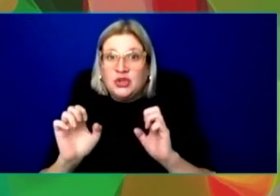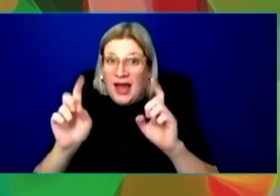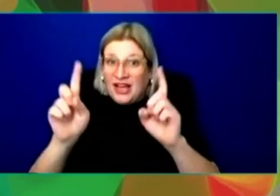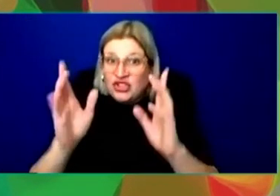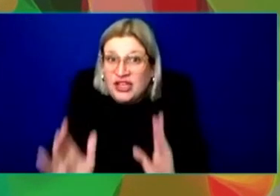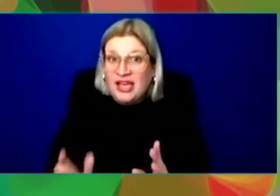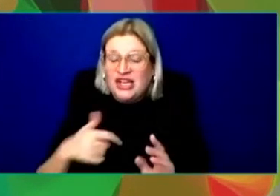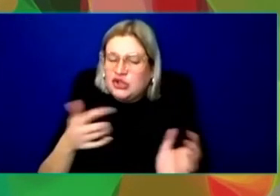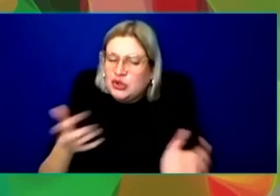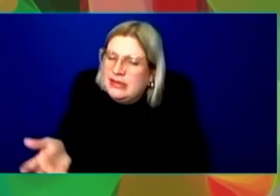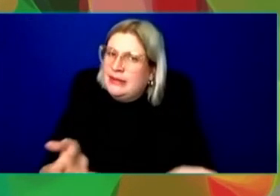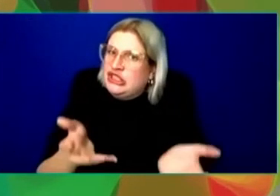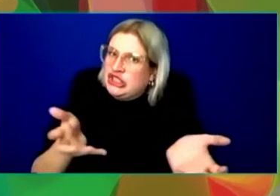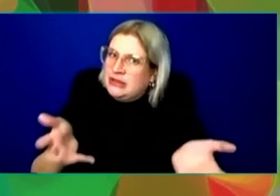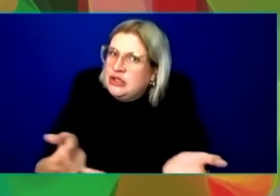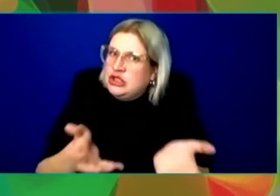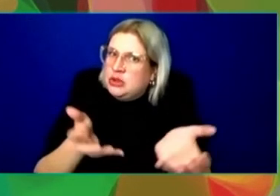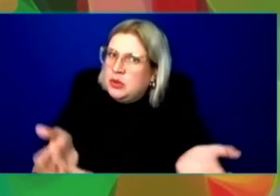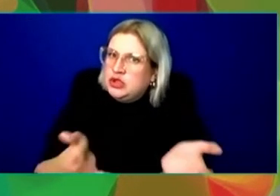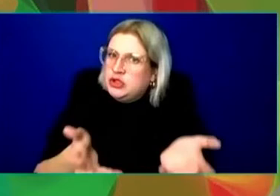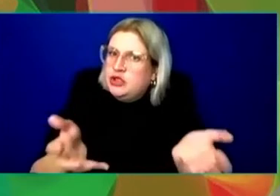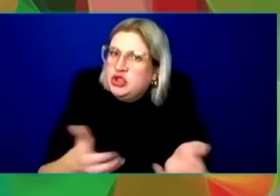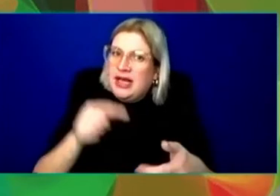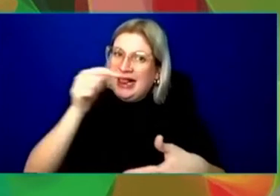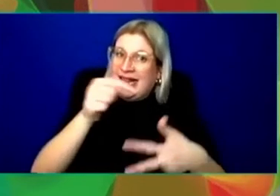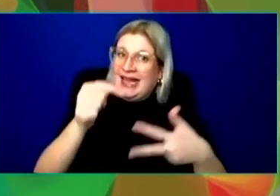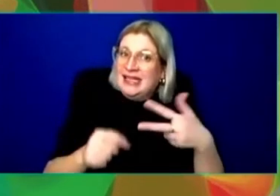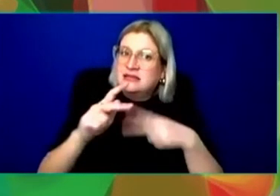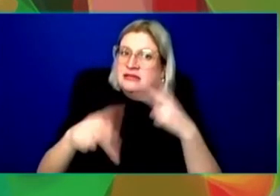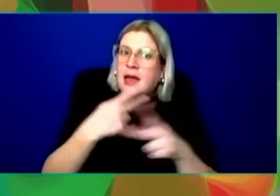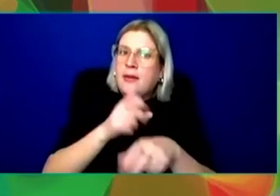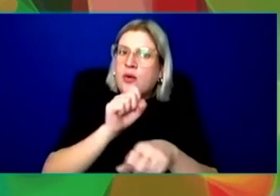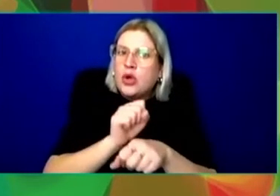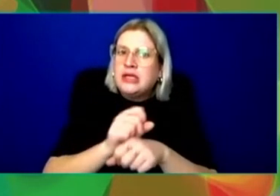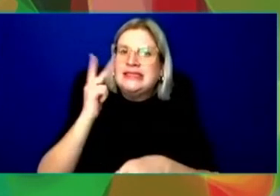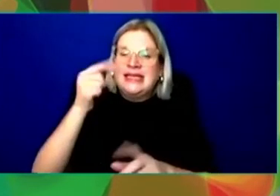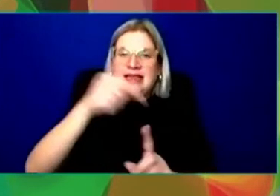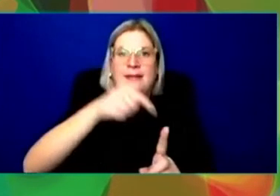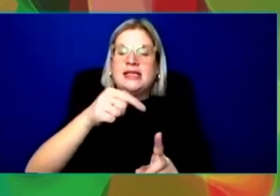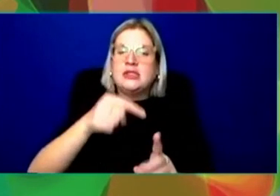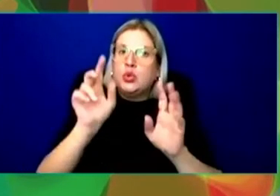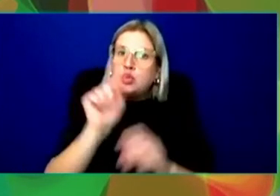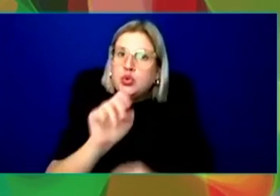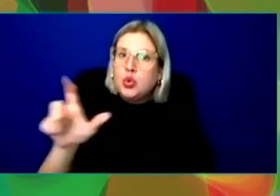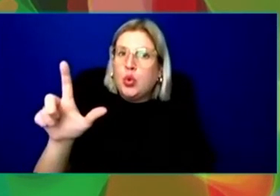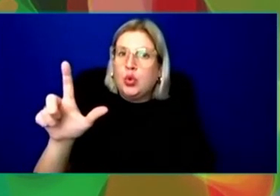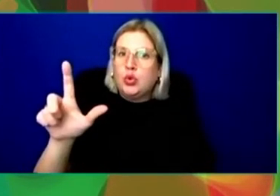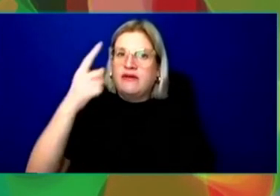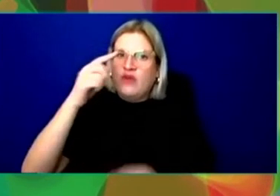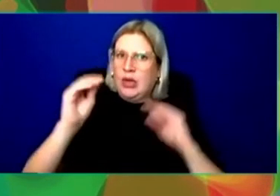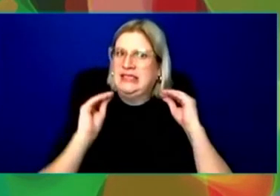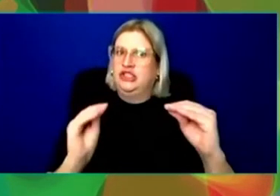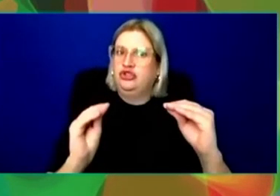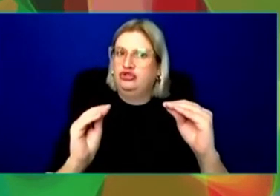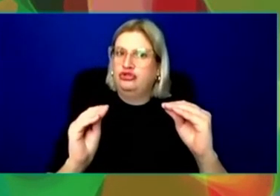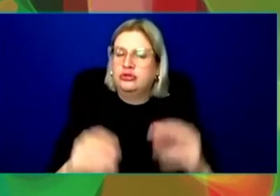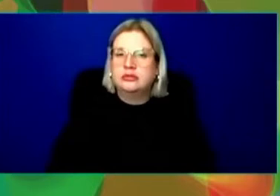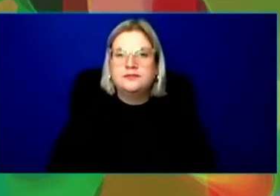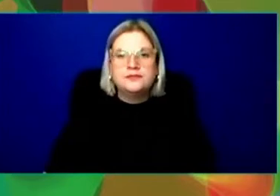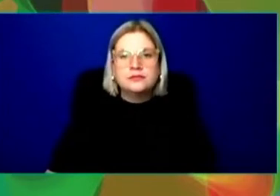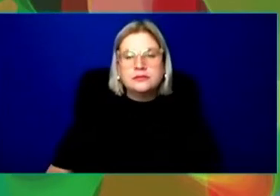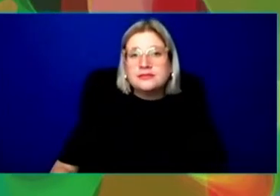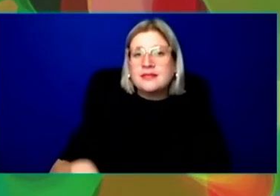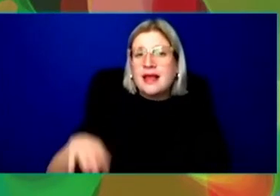to see these works as really viable teaching resources. But also through the Black Comics Collective,